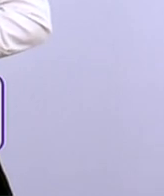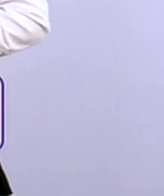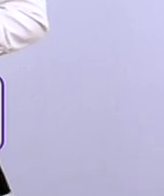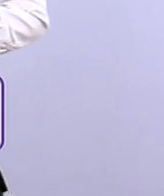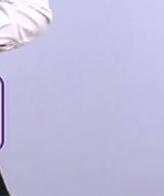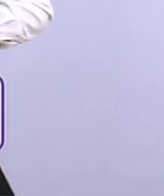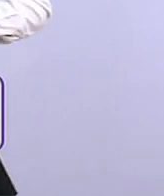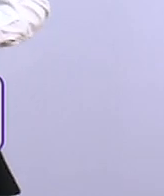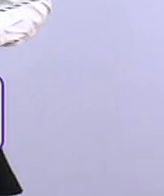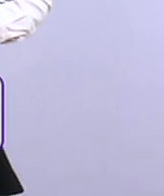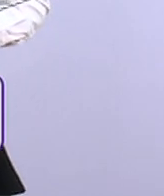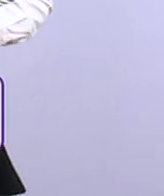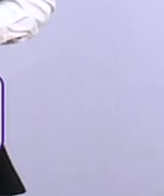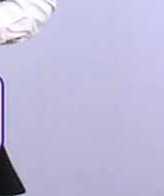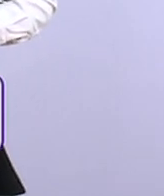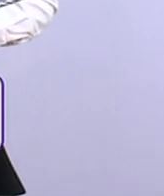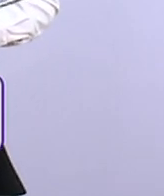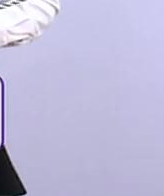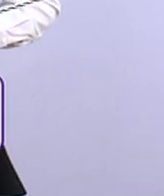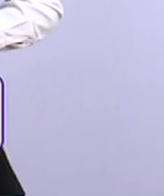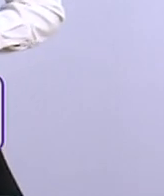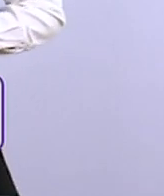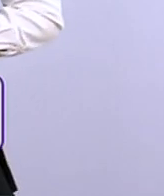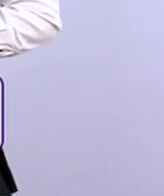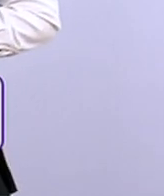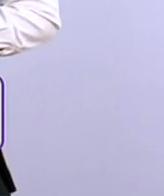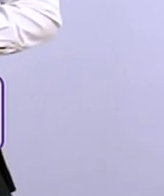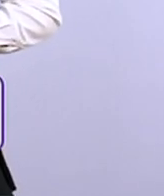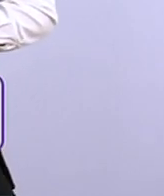Yes, of course, two arms.